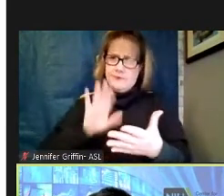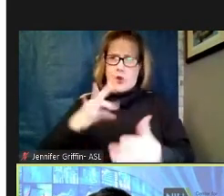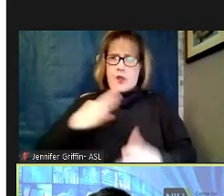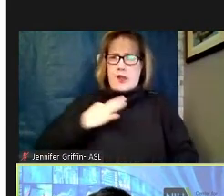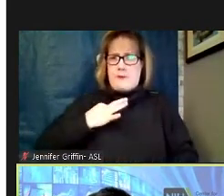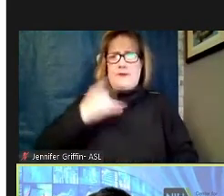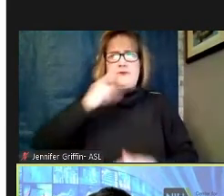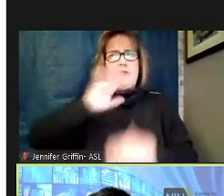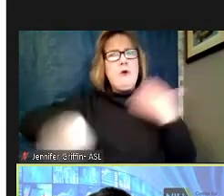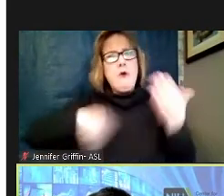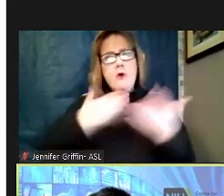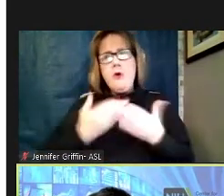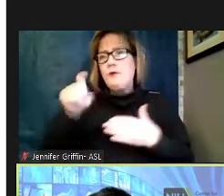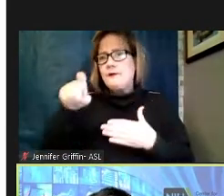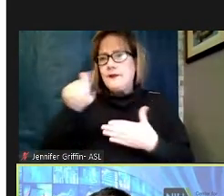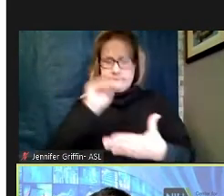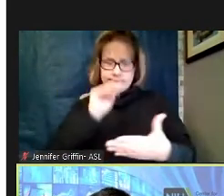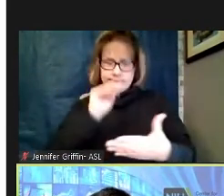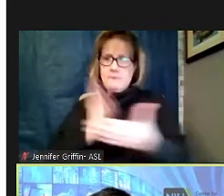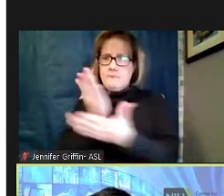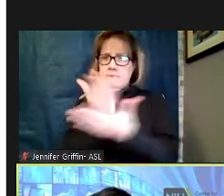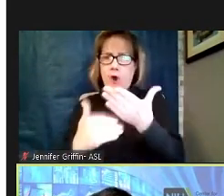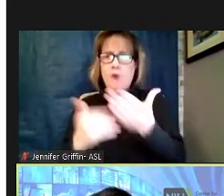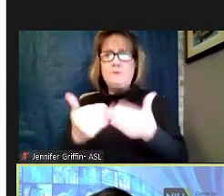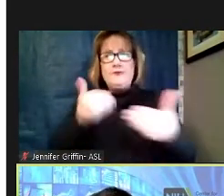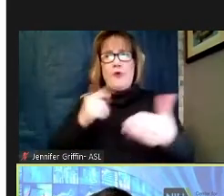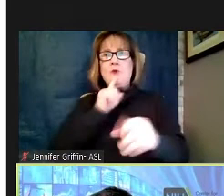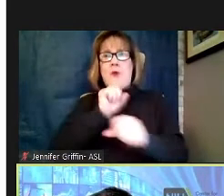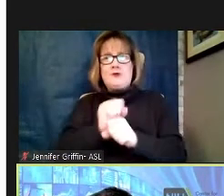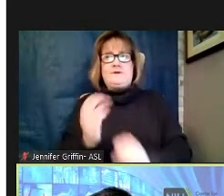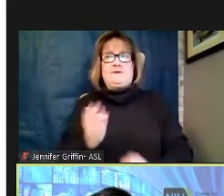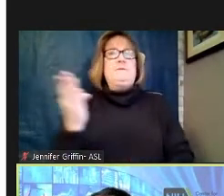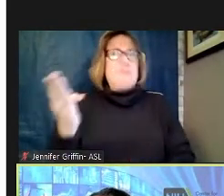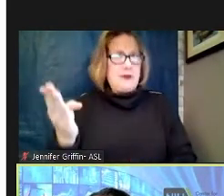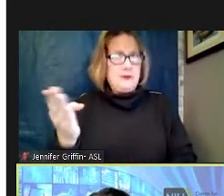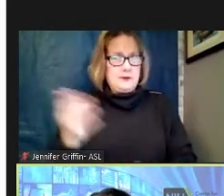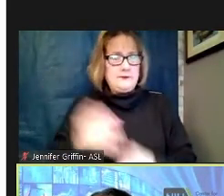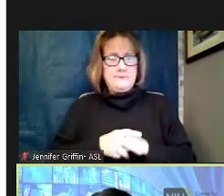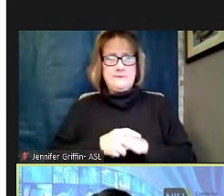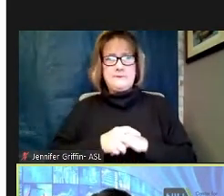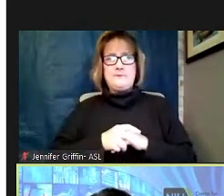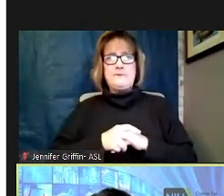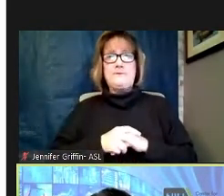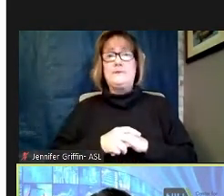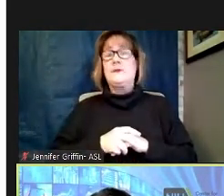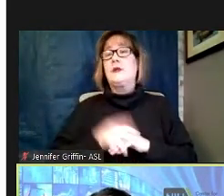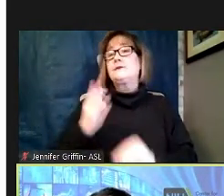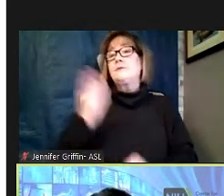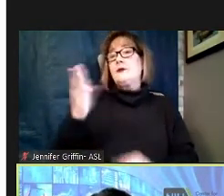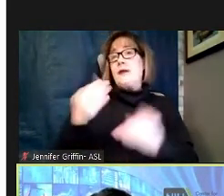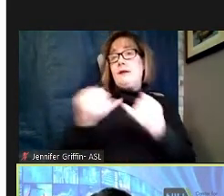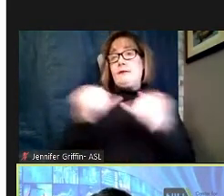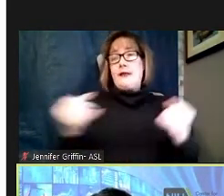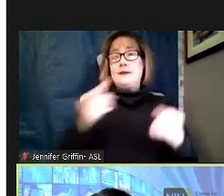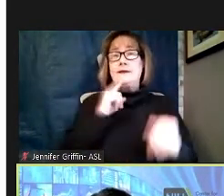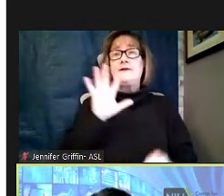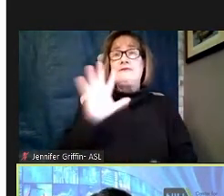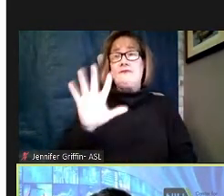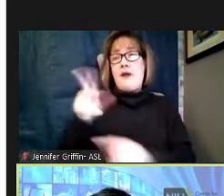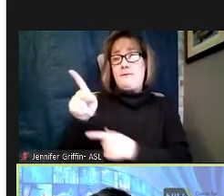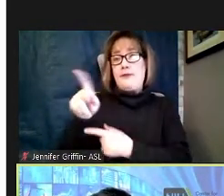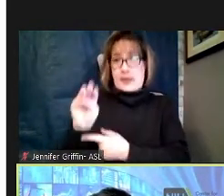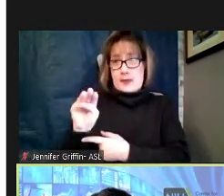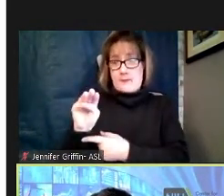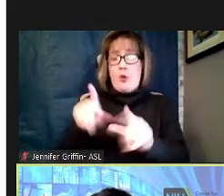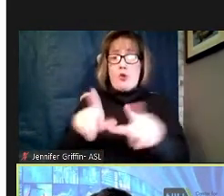of the necessary components before you submit. Now, the submission deadline is 5 p.m.